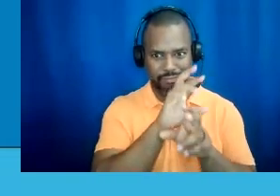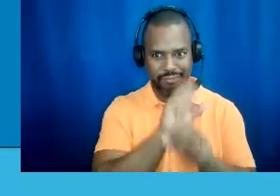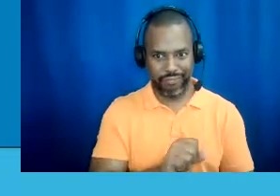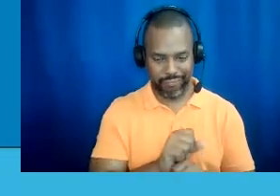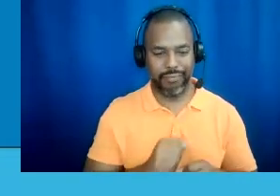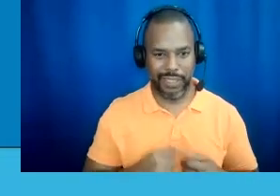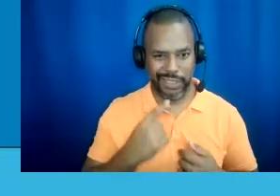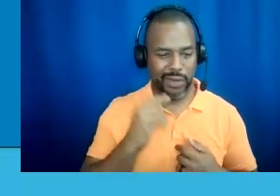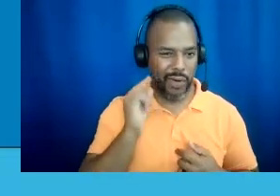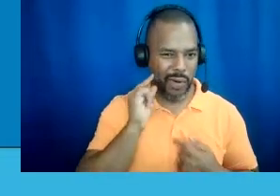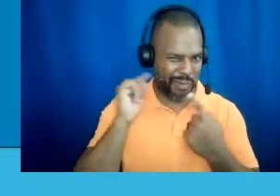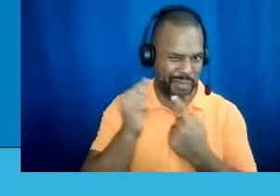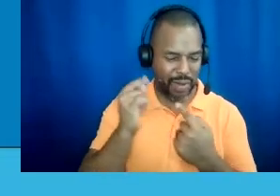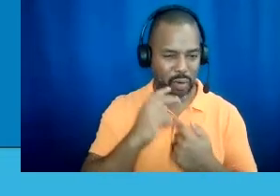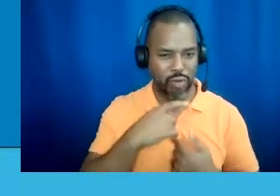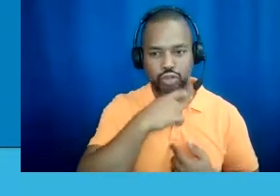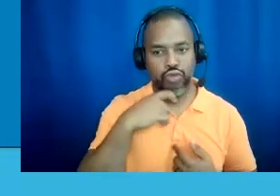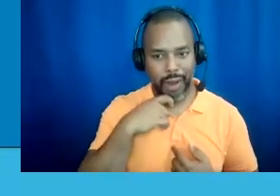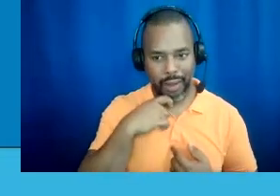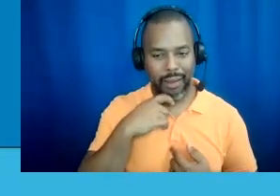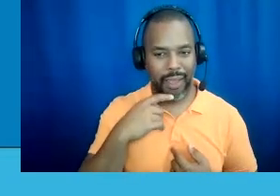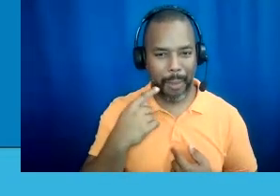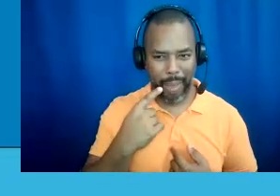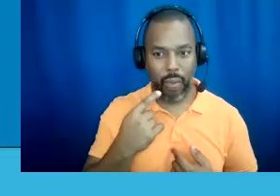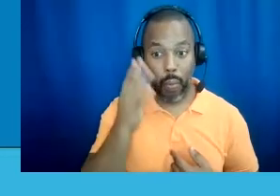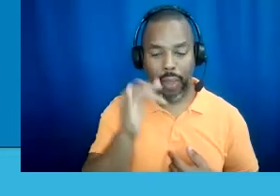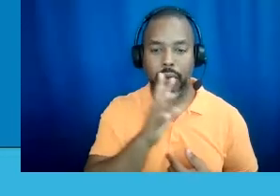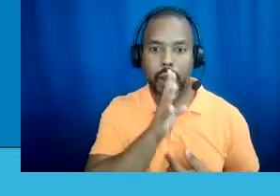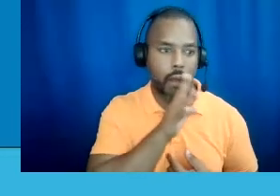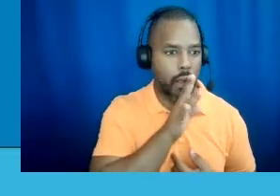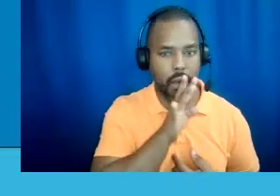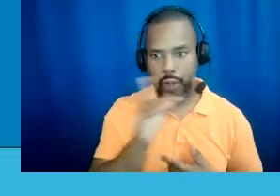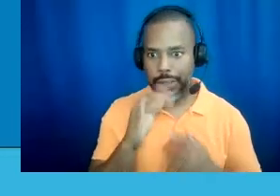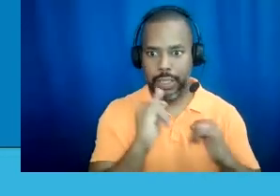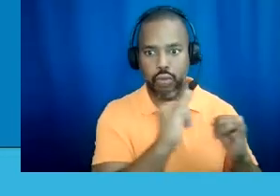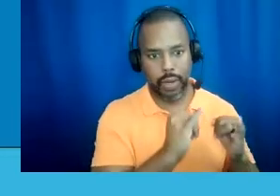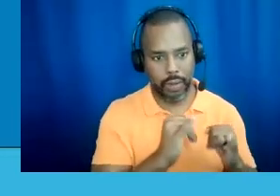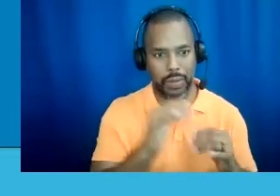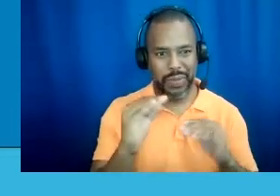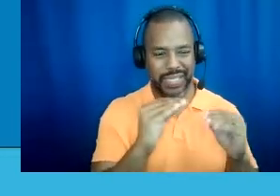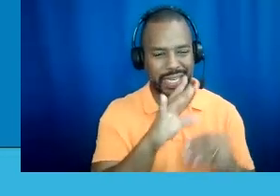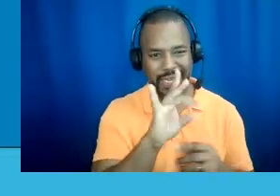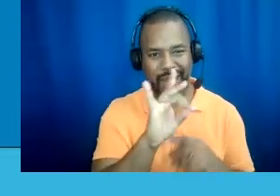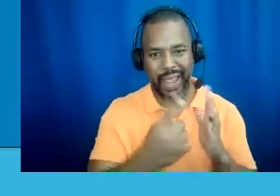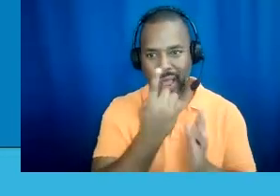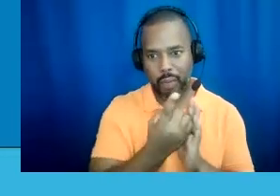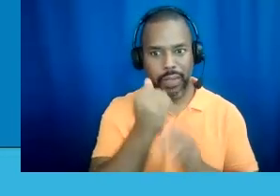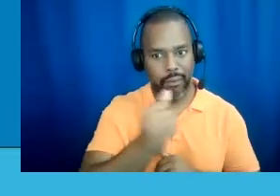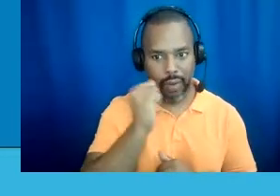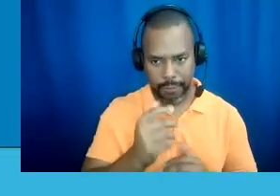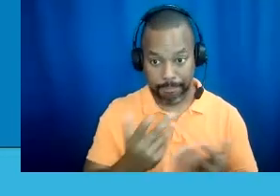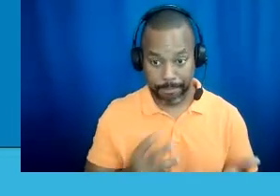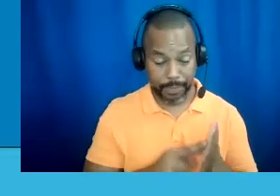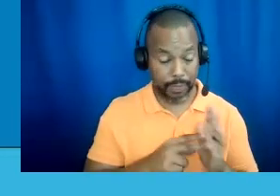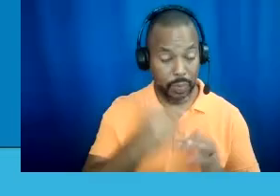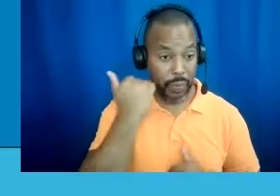jaw pain or dry mouth because you're constantly talking throughout the day because you're an instructor who teaches 8 hours a day. So your dental